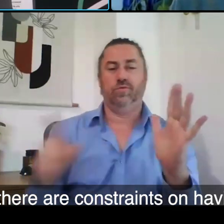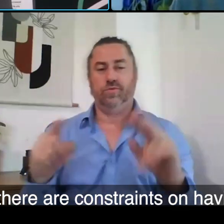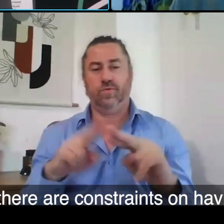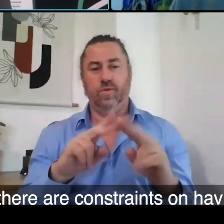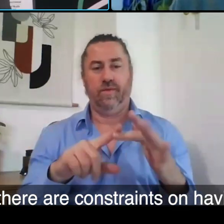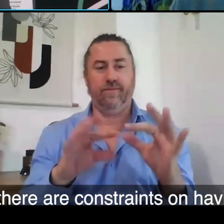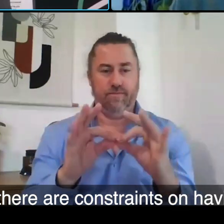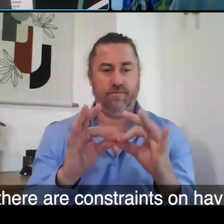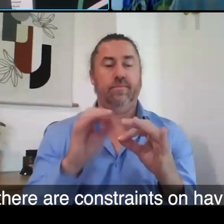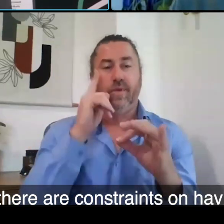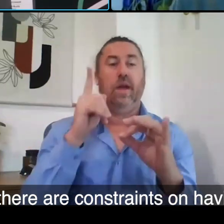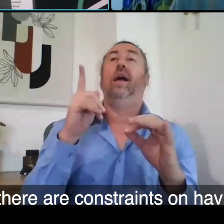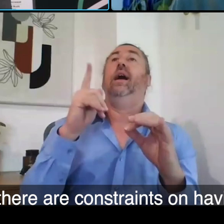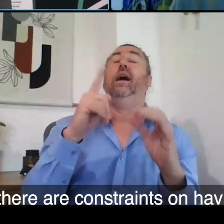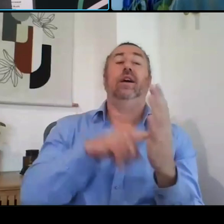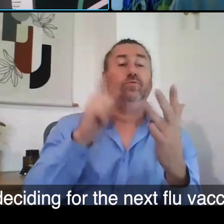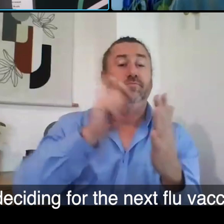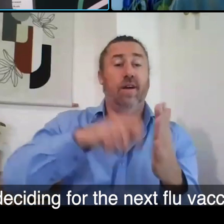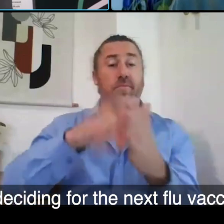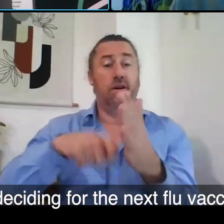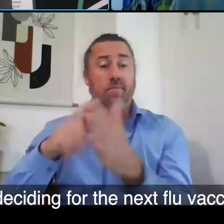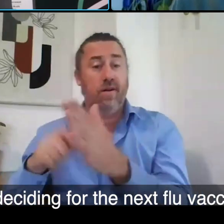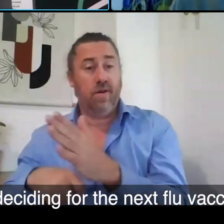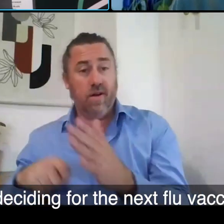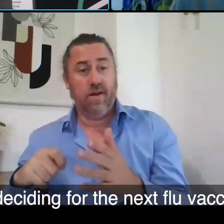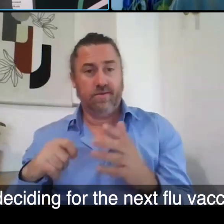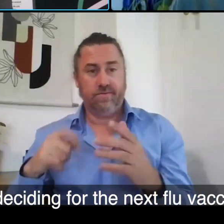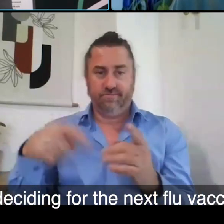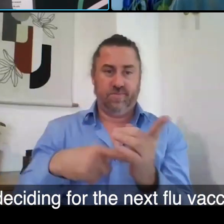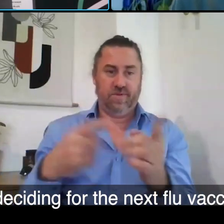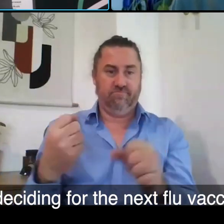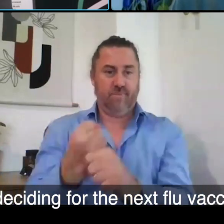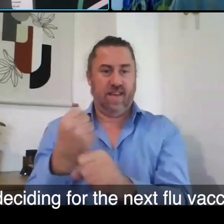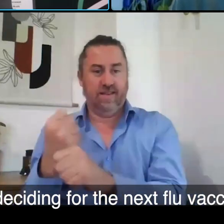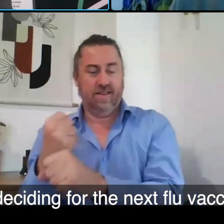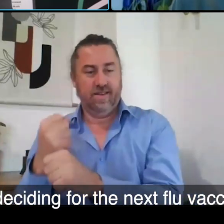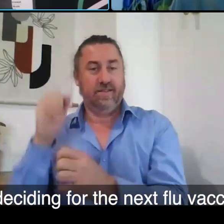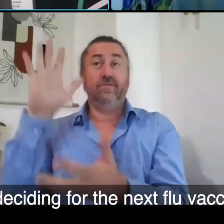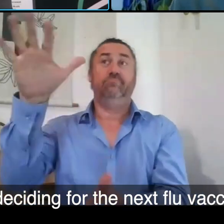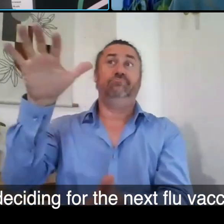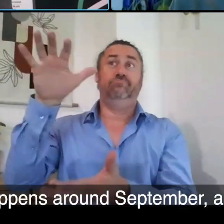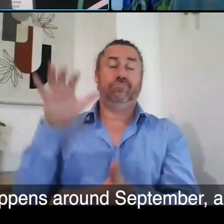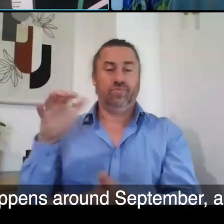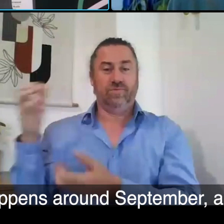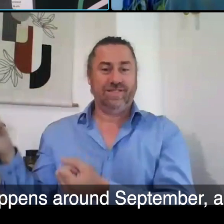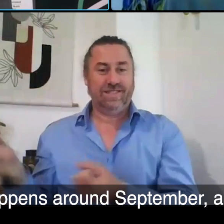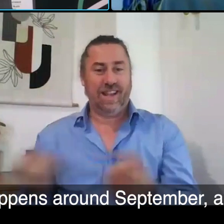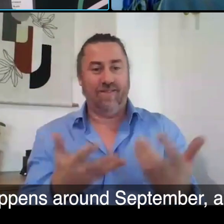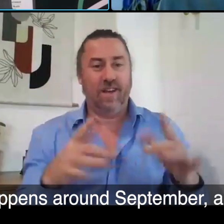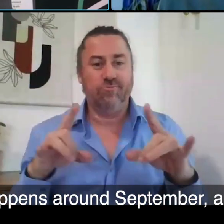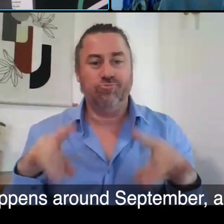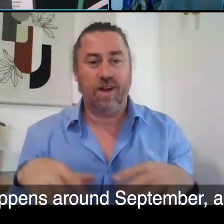are constraints on having the timing of deciding for the next flu vaccine, which usually happens